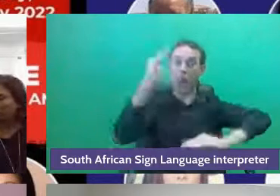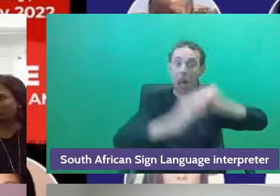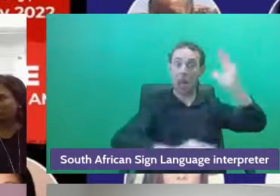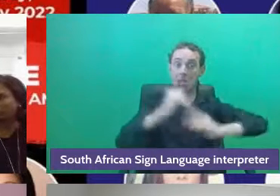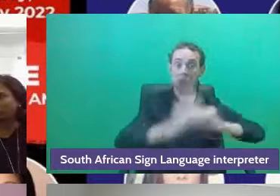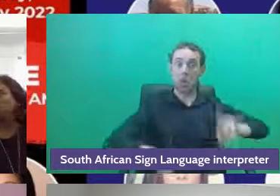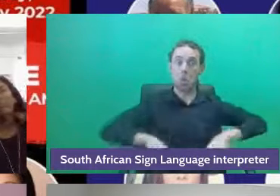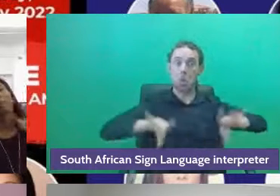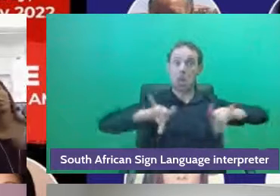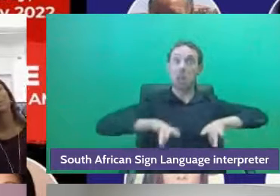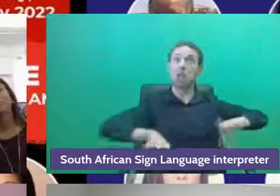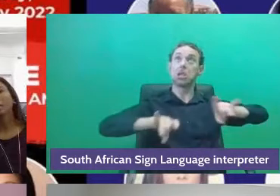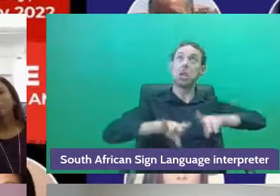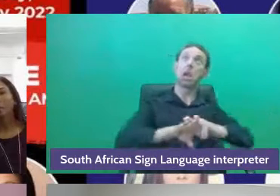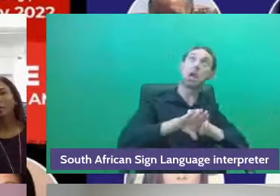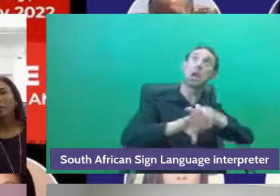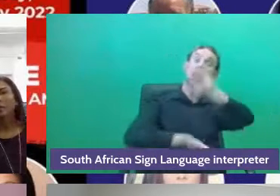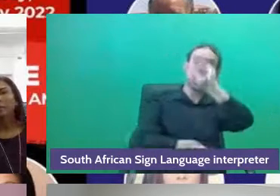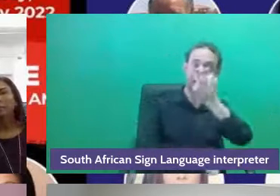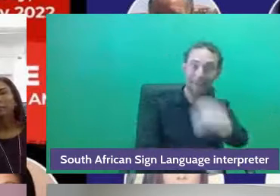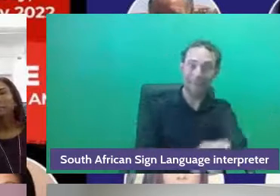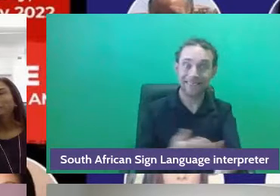information available in Braille?